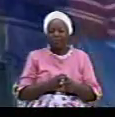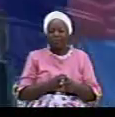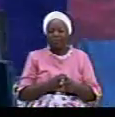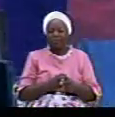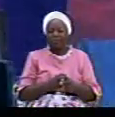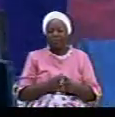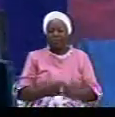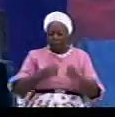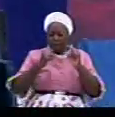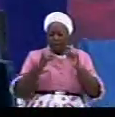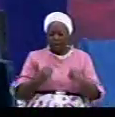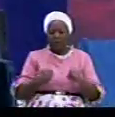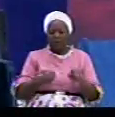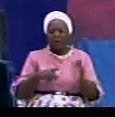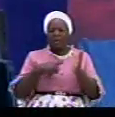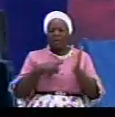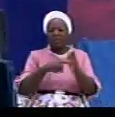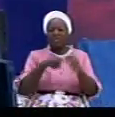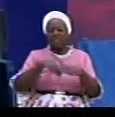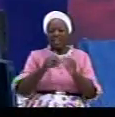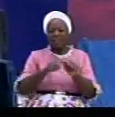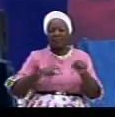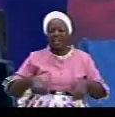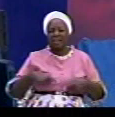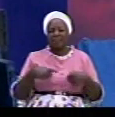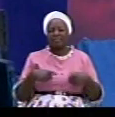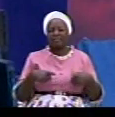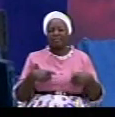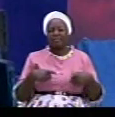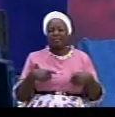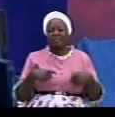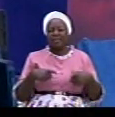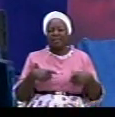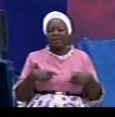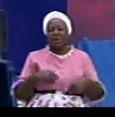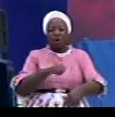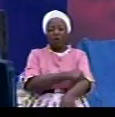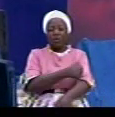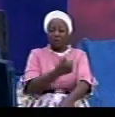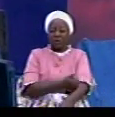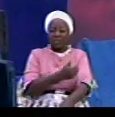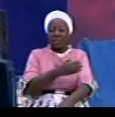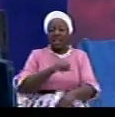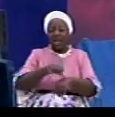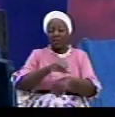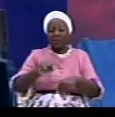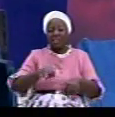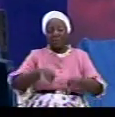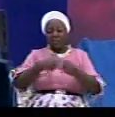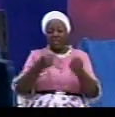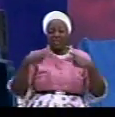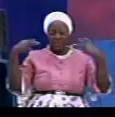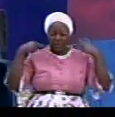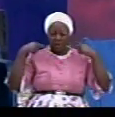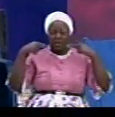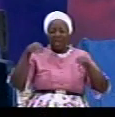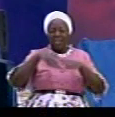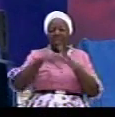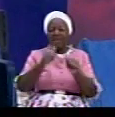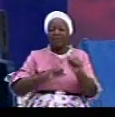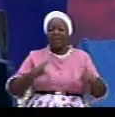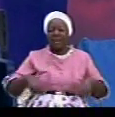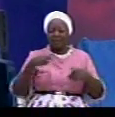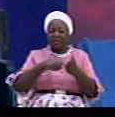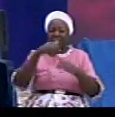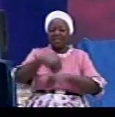Power manifestation in every life. Authority, anointing, breaking yokes in every life